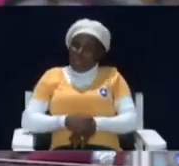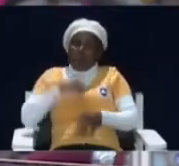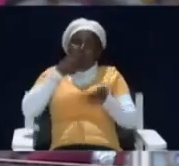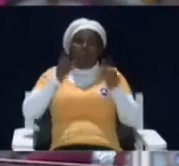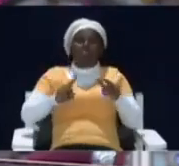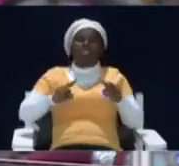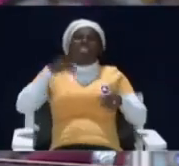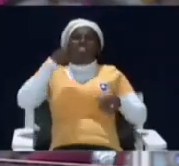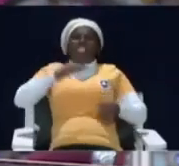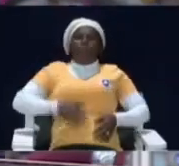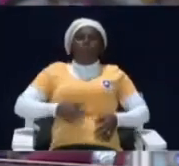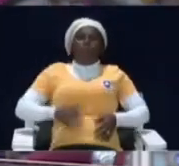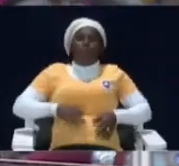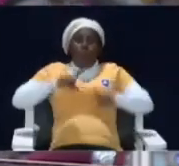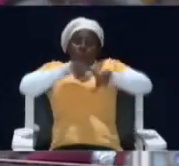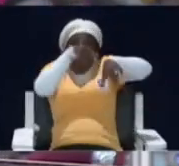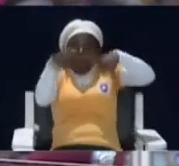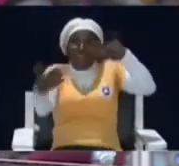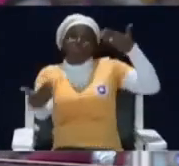the back.